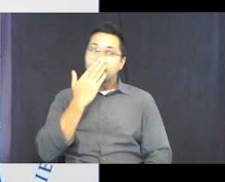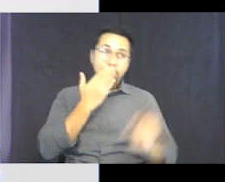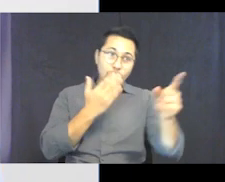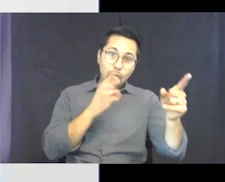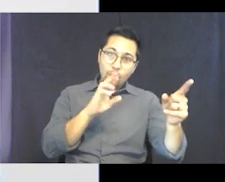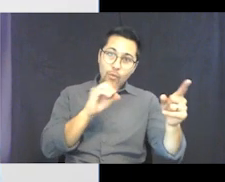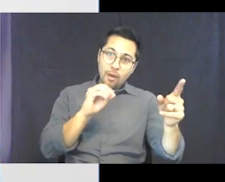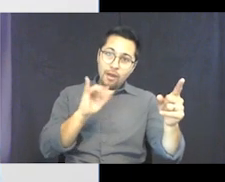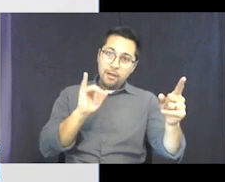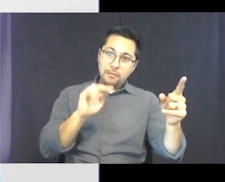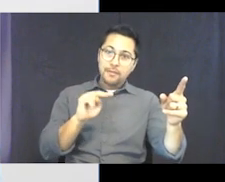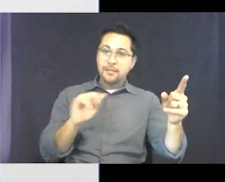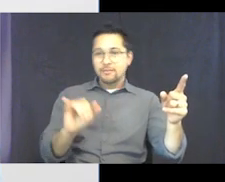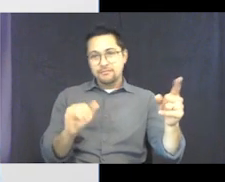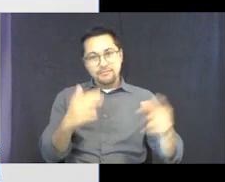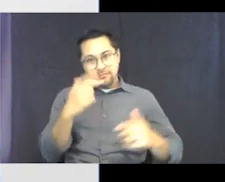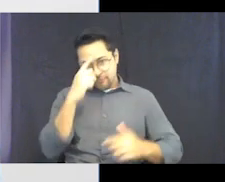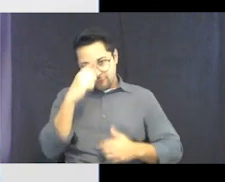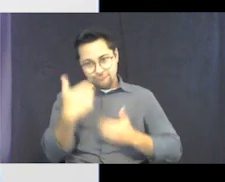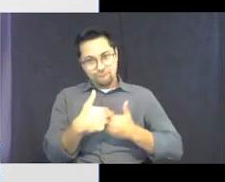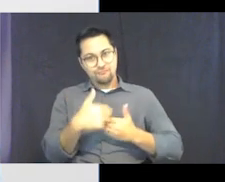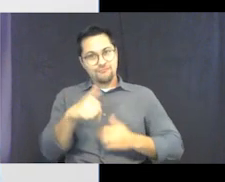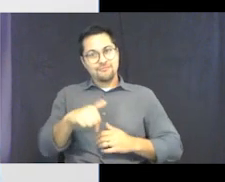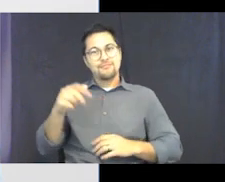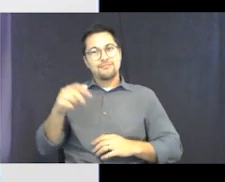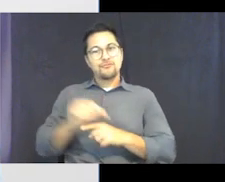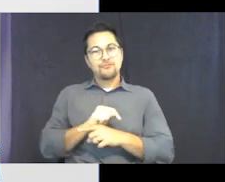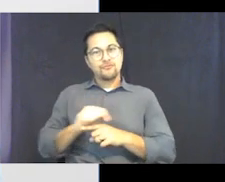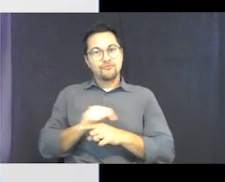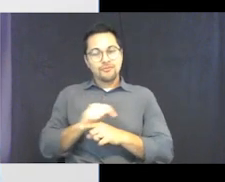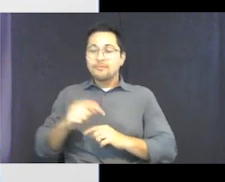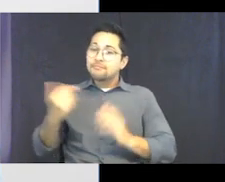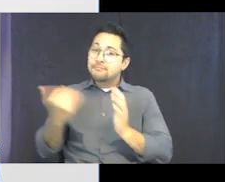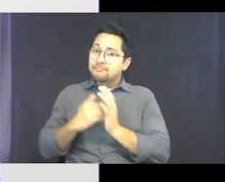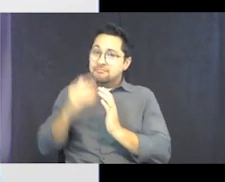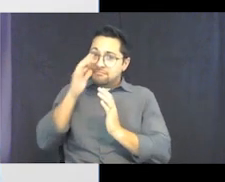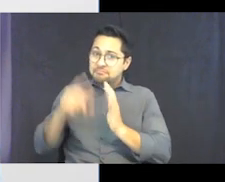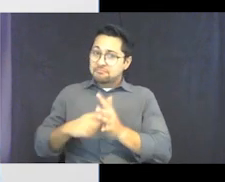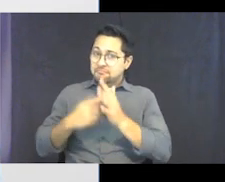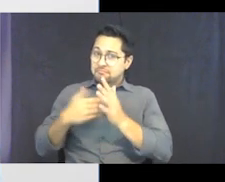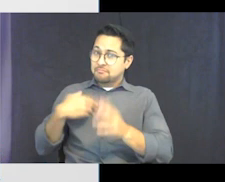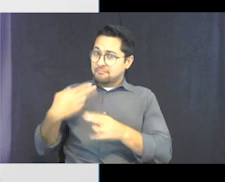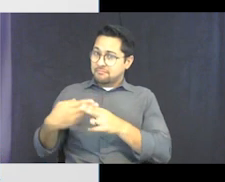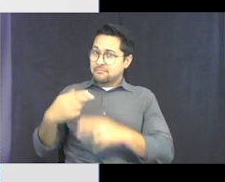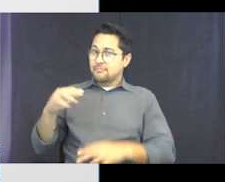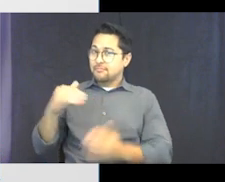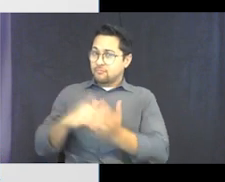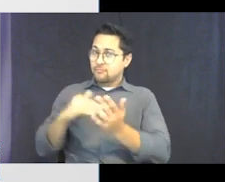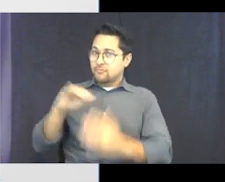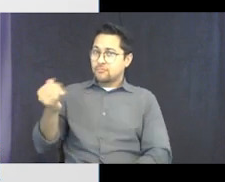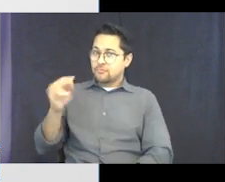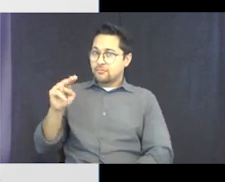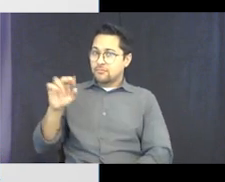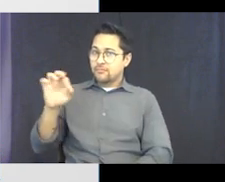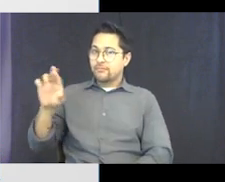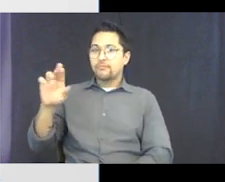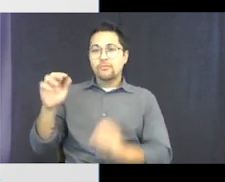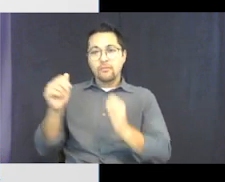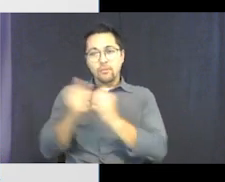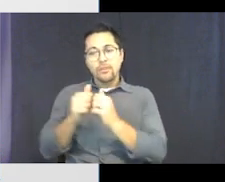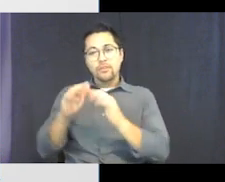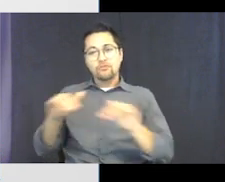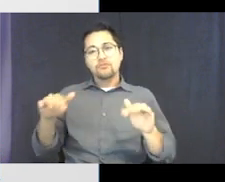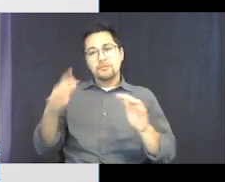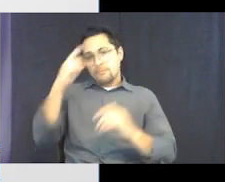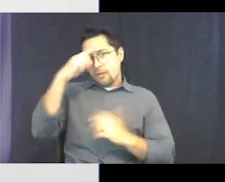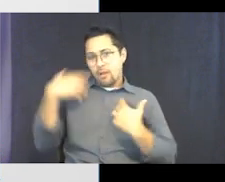Robin, also for joining this training. So again, we're going to start. My name is Dr. Jennifer Fitzgerald with the Children's Mental Health